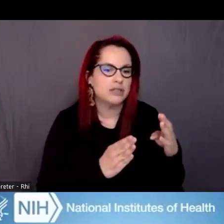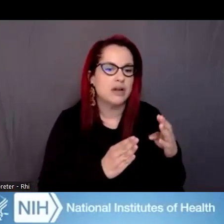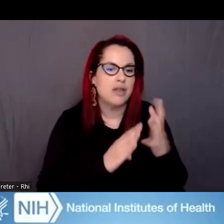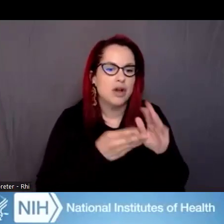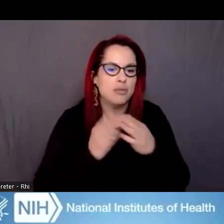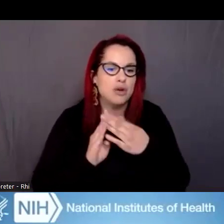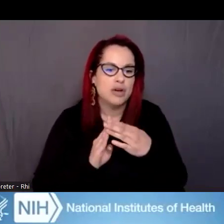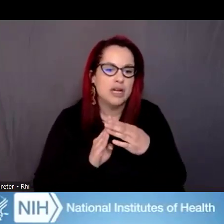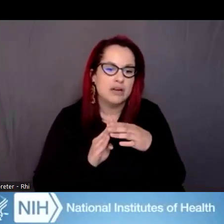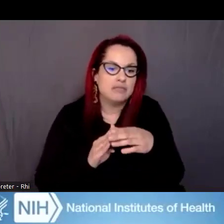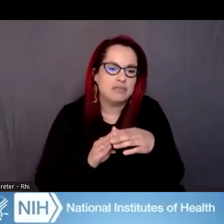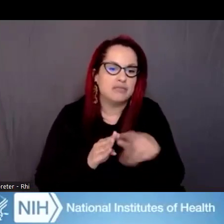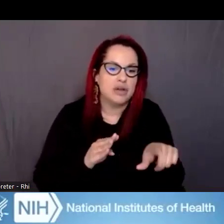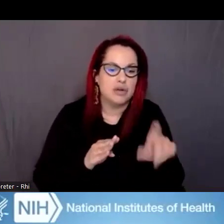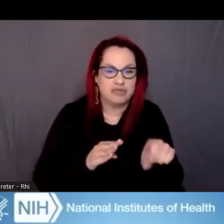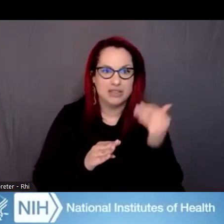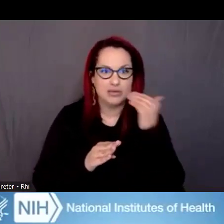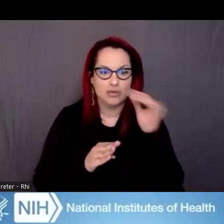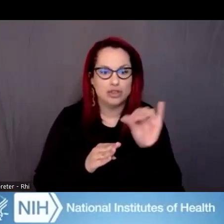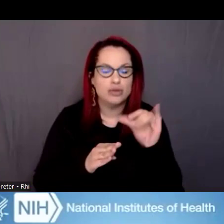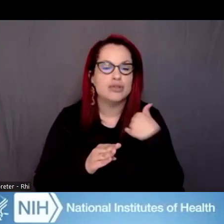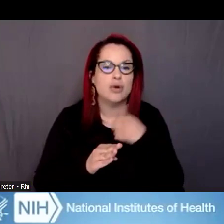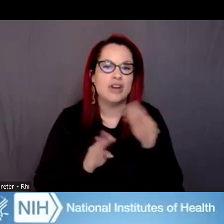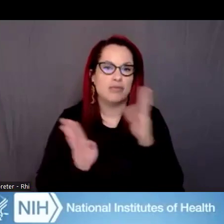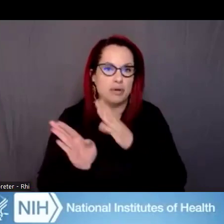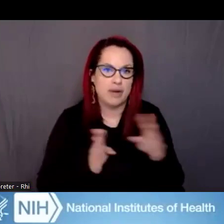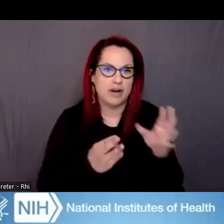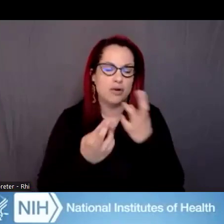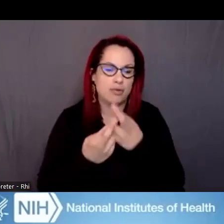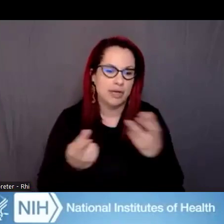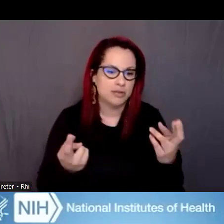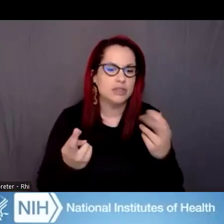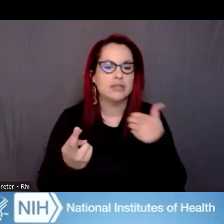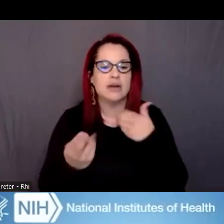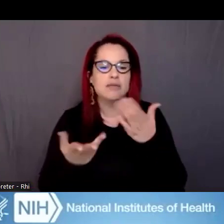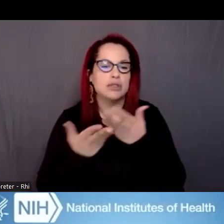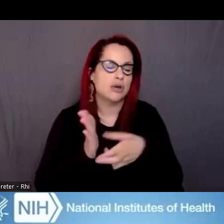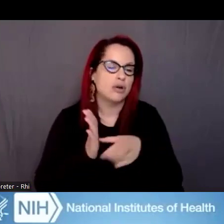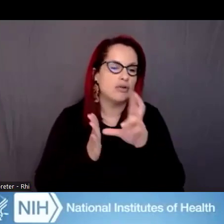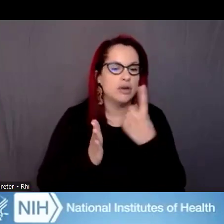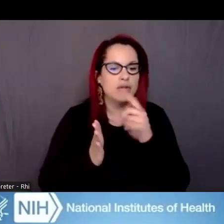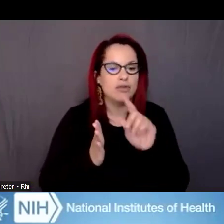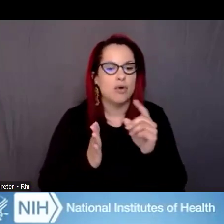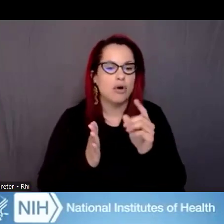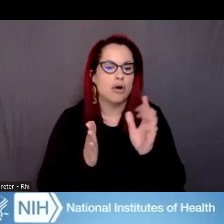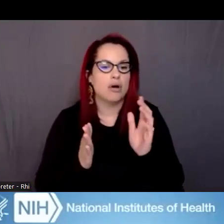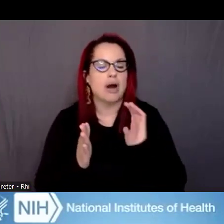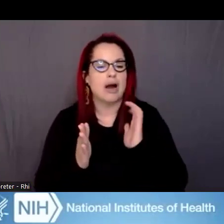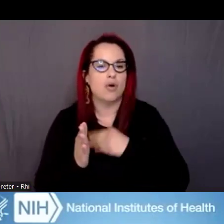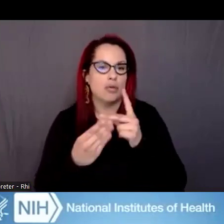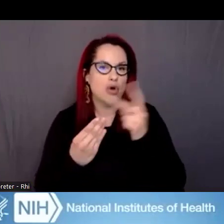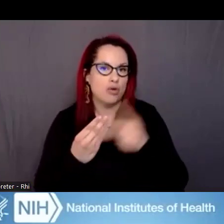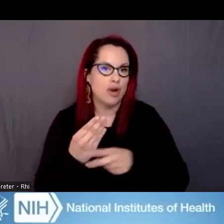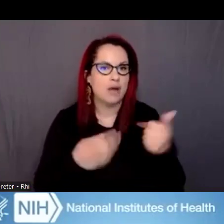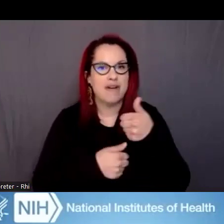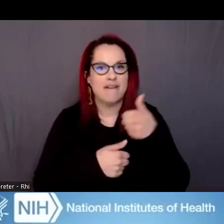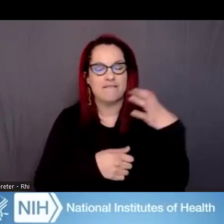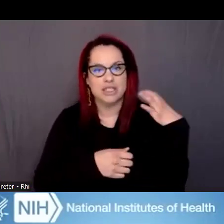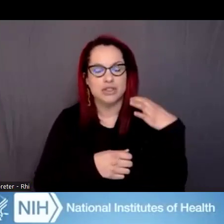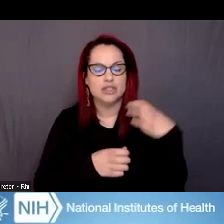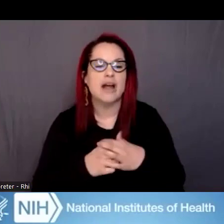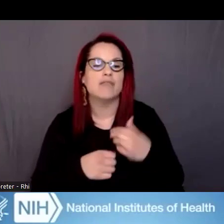prepared resources. There's an overview for program officials, their public and